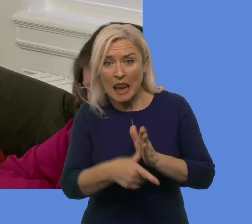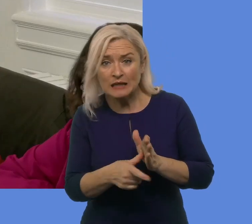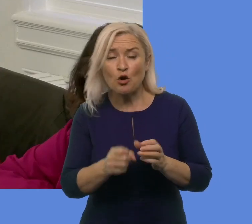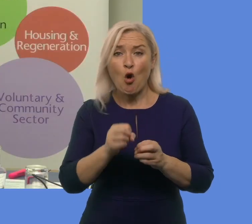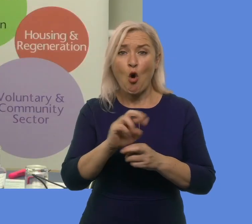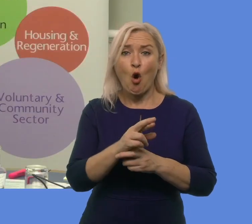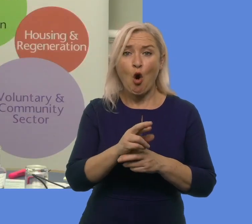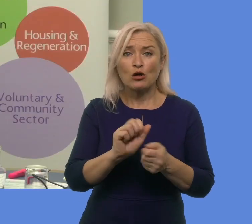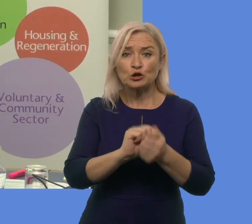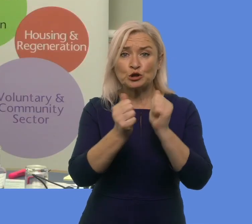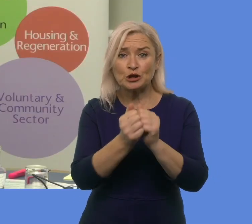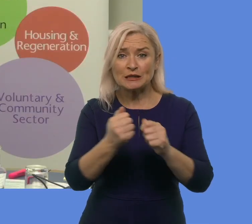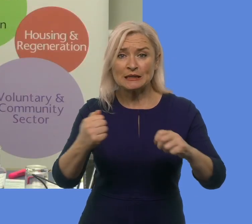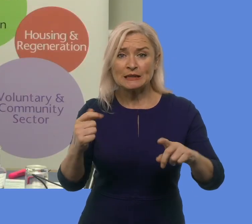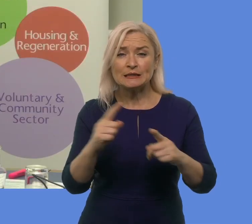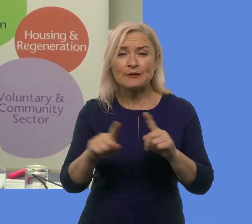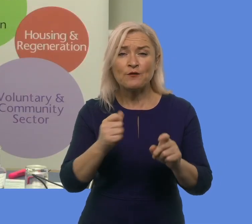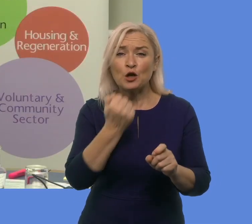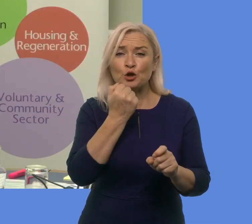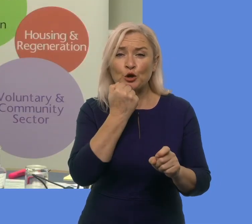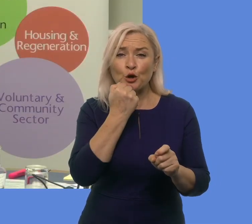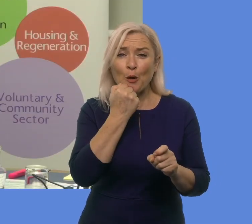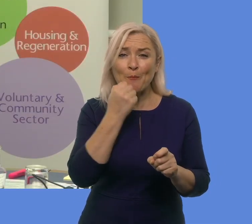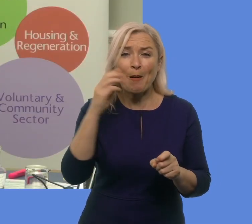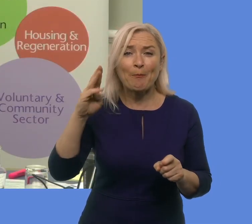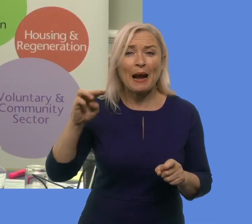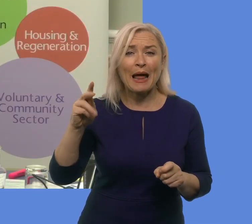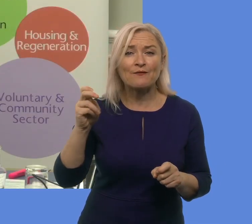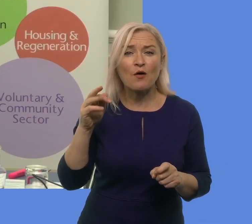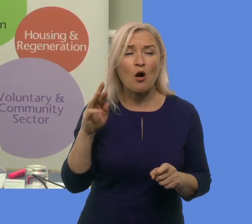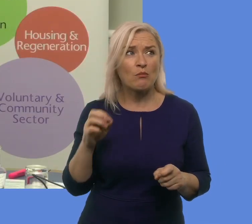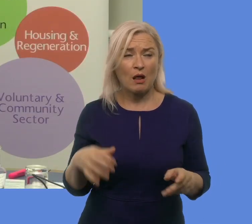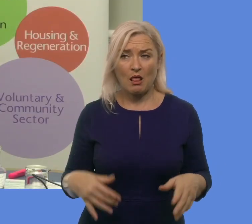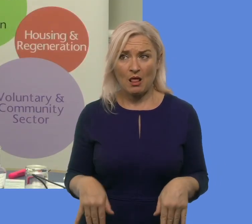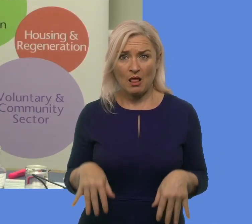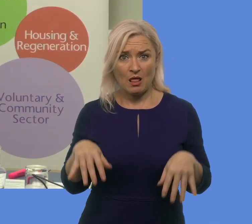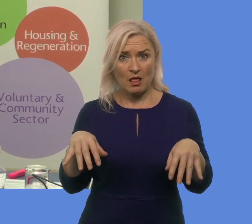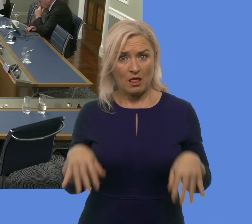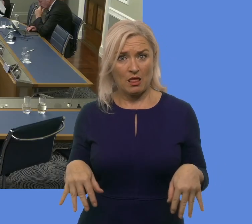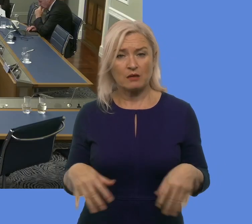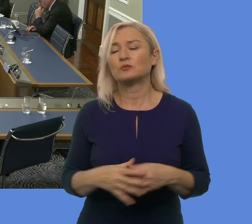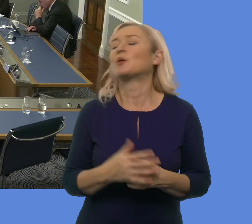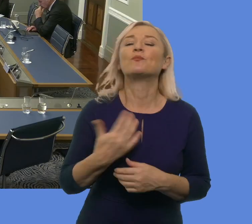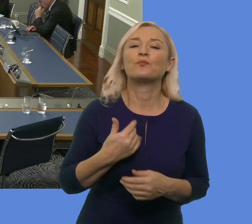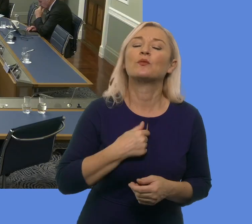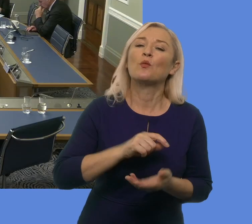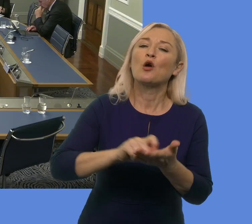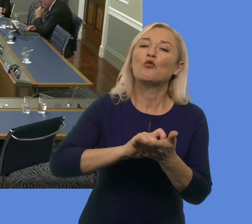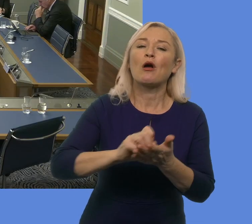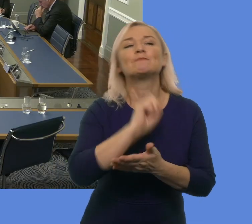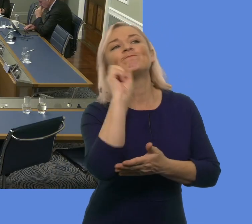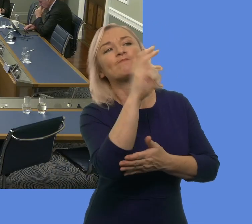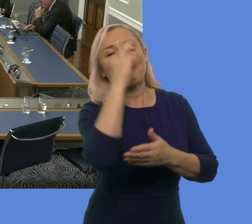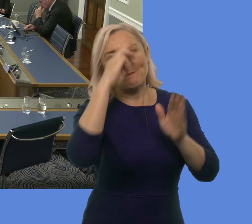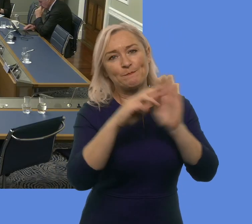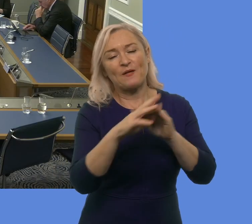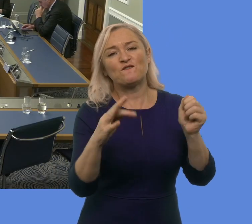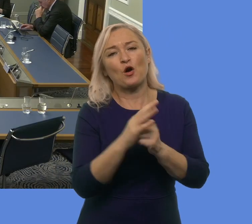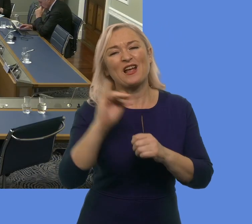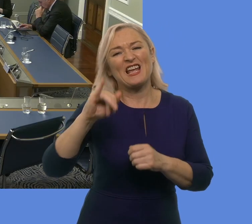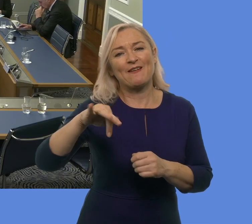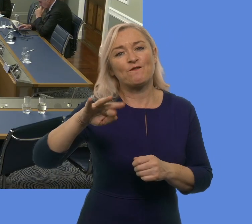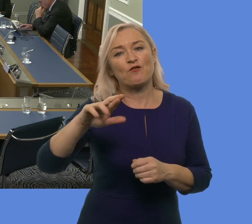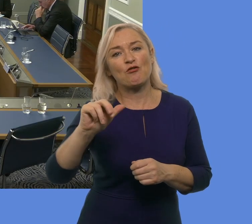happy for us to, as a committee, to write off to the Infrastructure Minister and ask for that there. Yeah, thank you. Any other follow-up